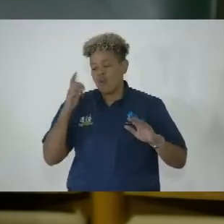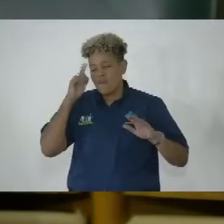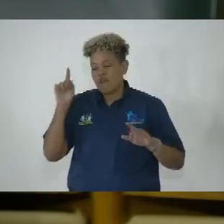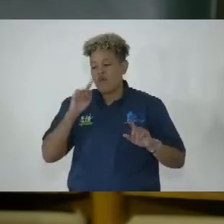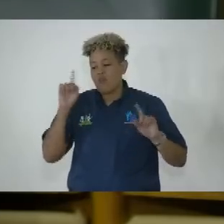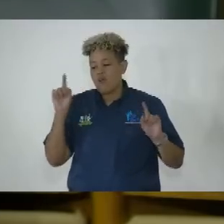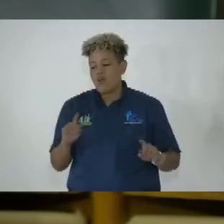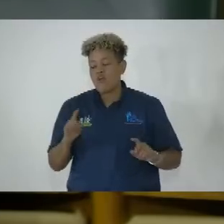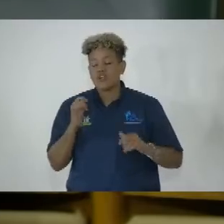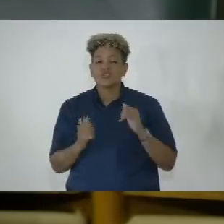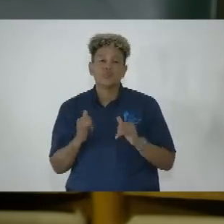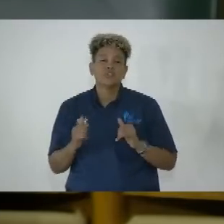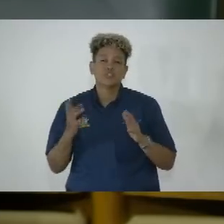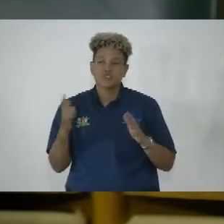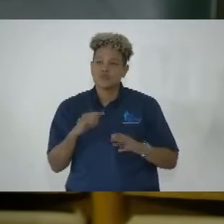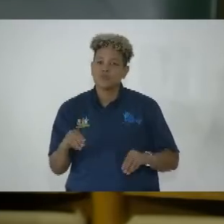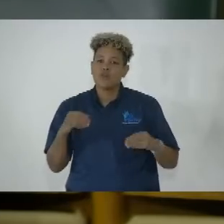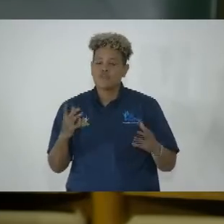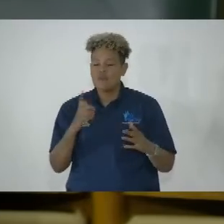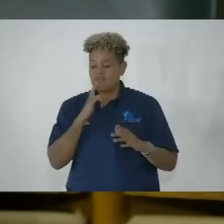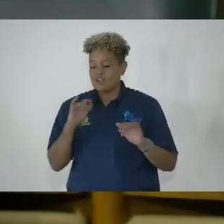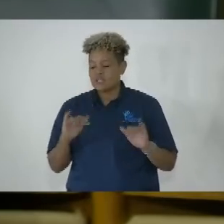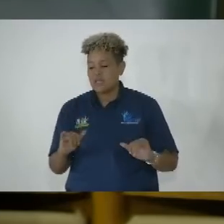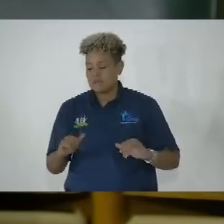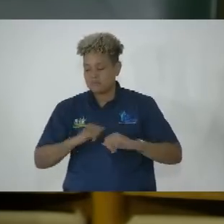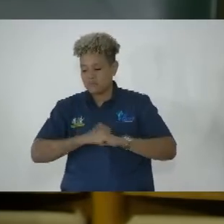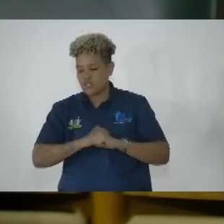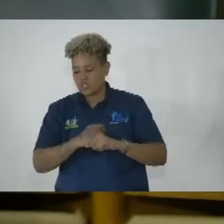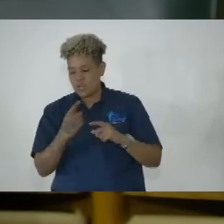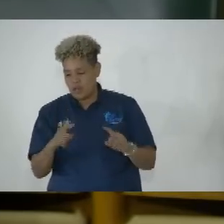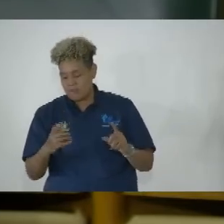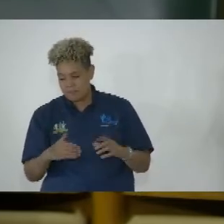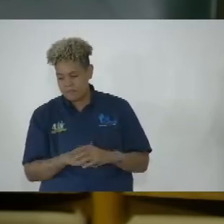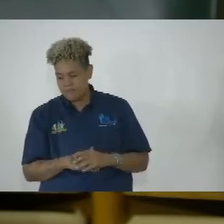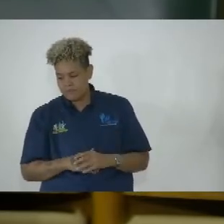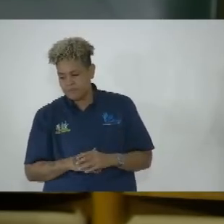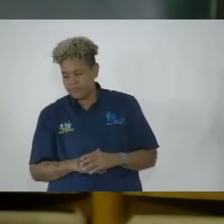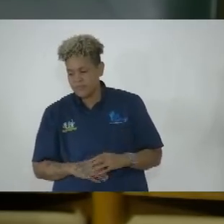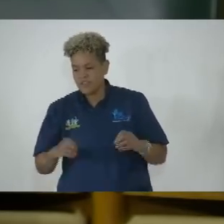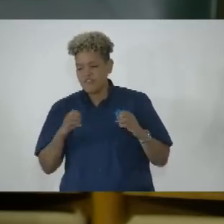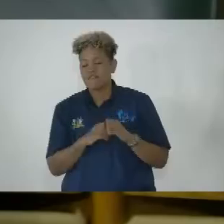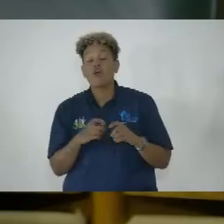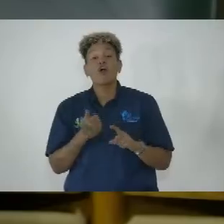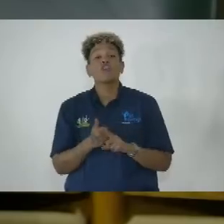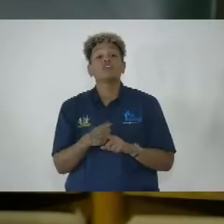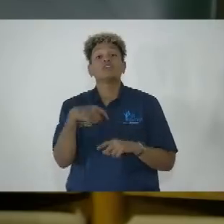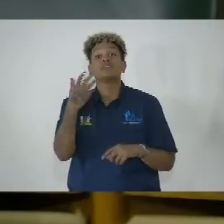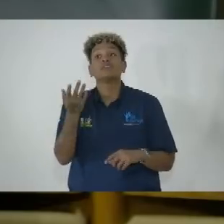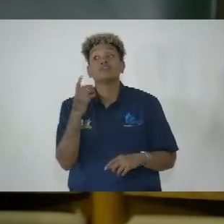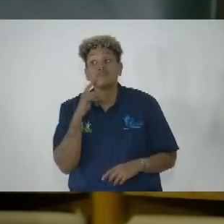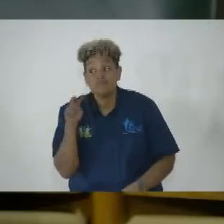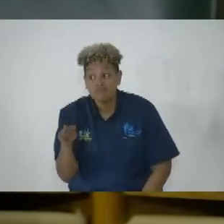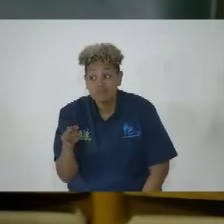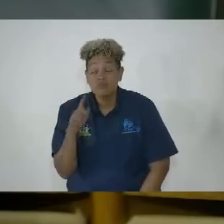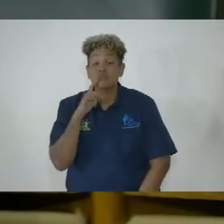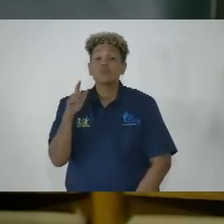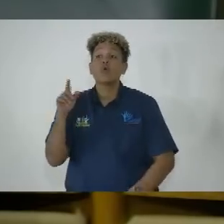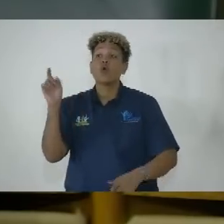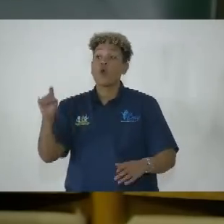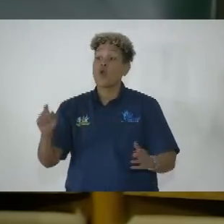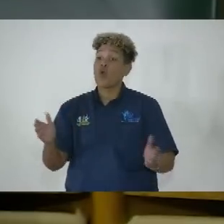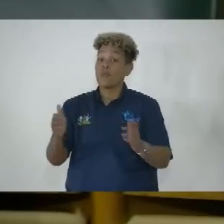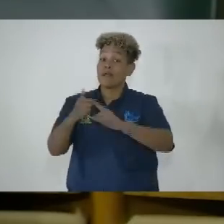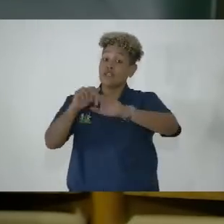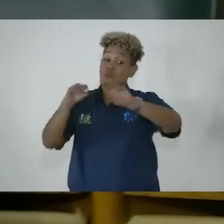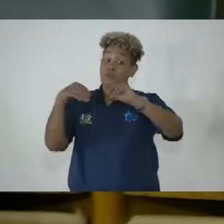orders which provide for same. Mr. President, it goes further to compel, to